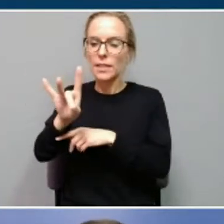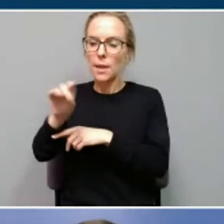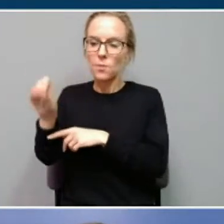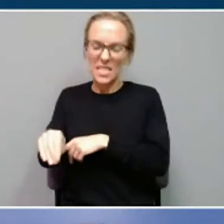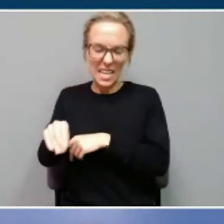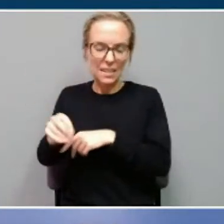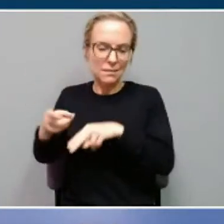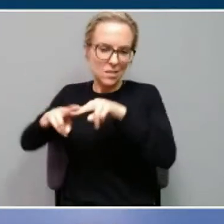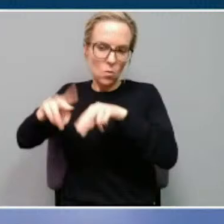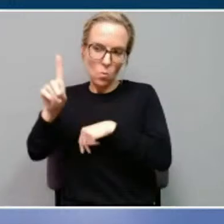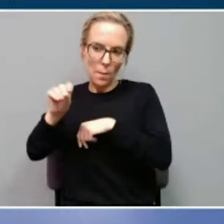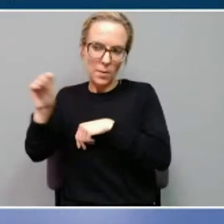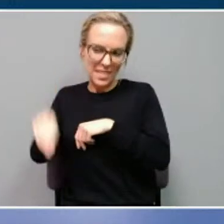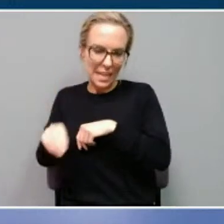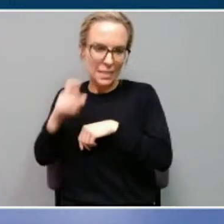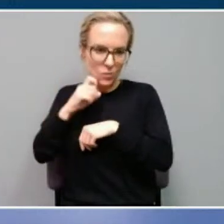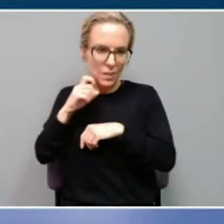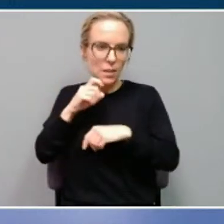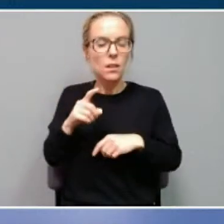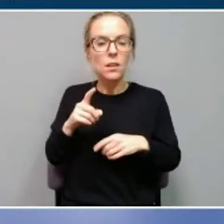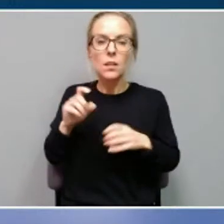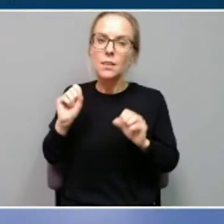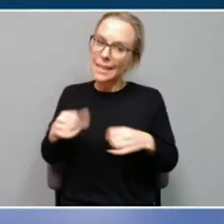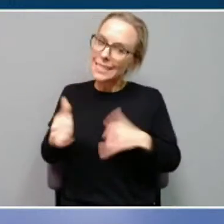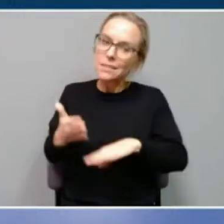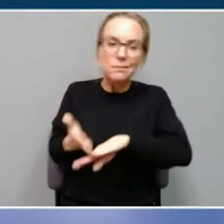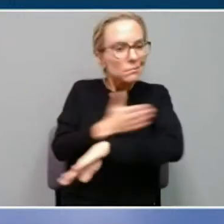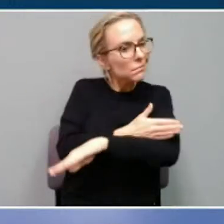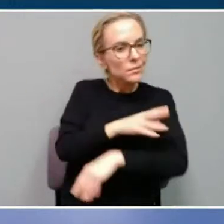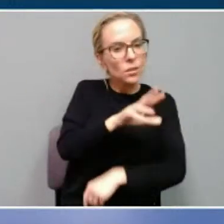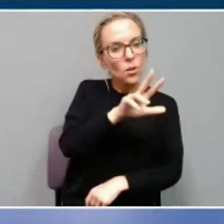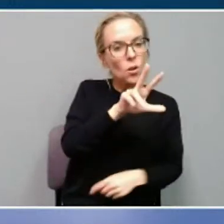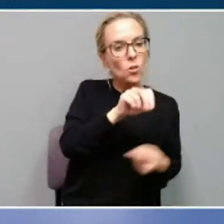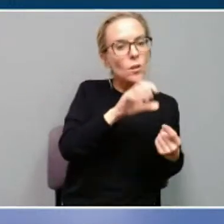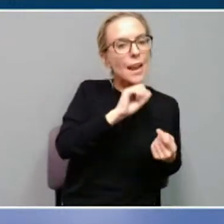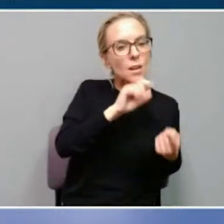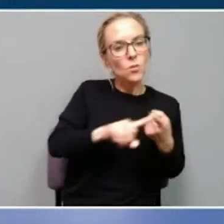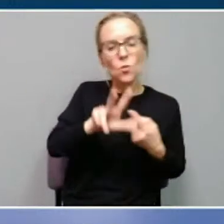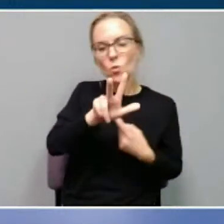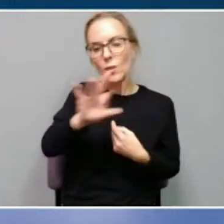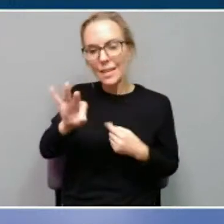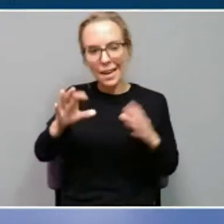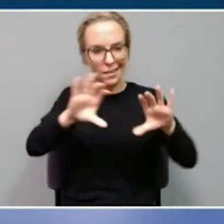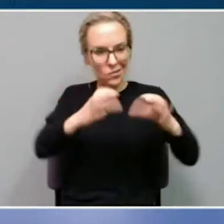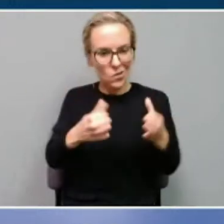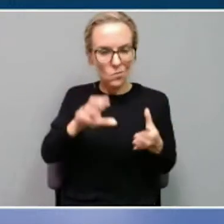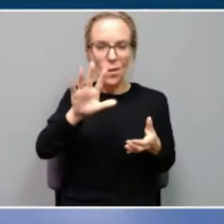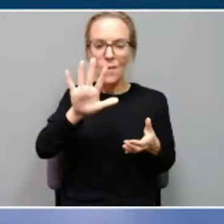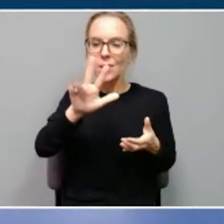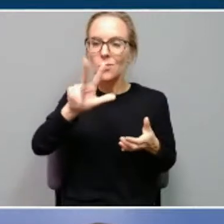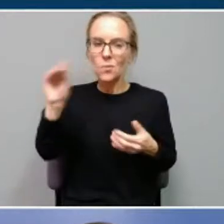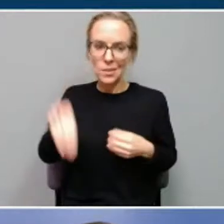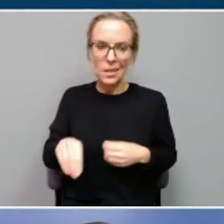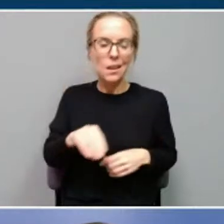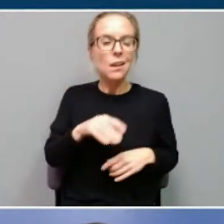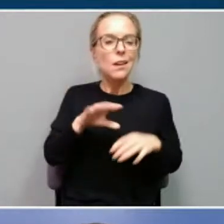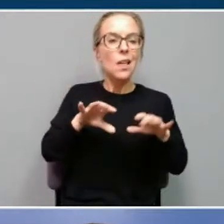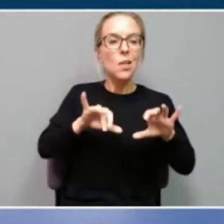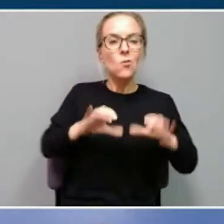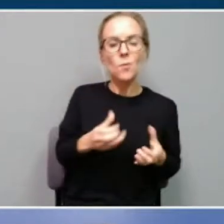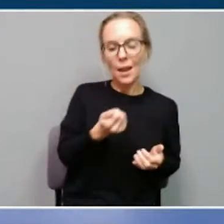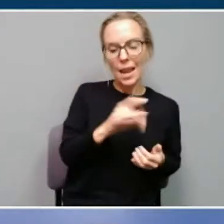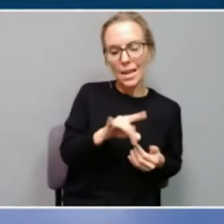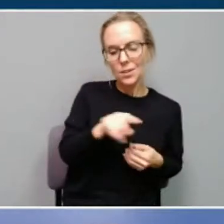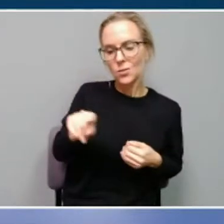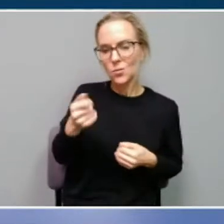lot of room for improvement there. 30 to 39 years, up 1% to 53. 18 to 29, up